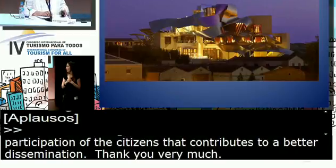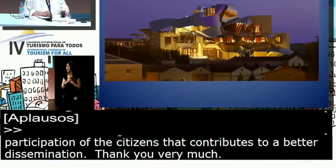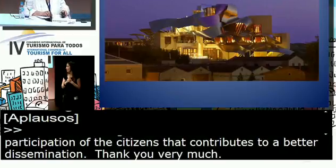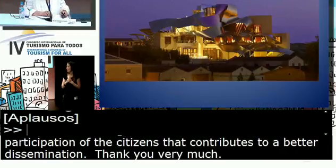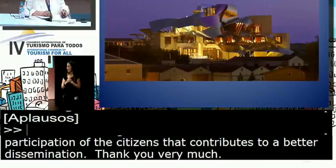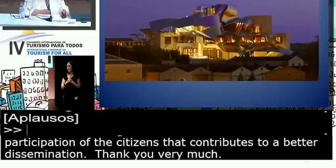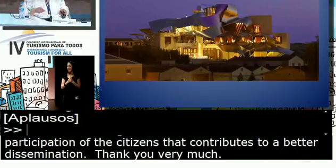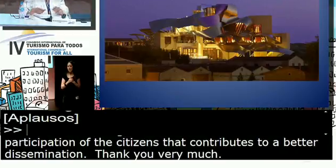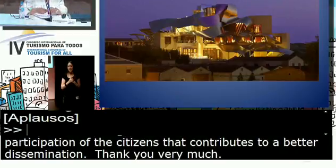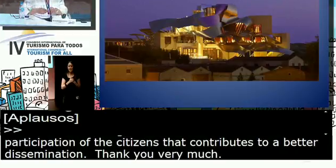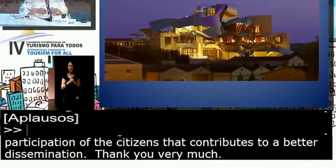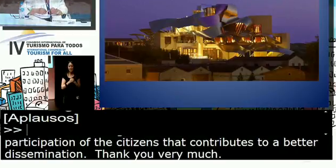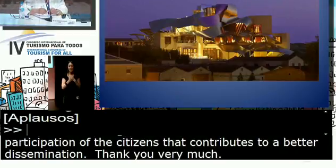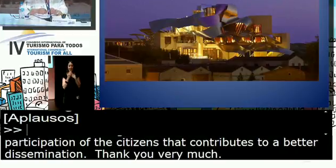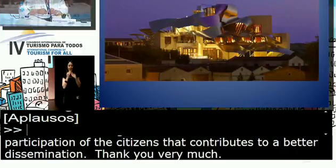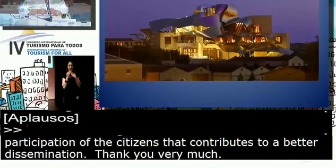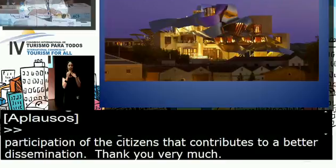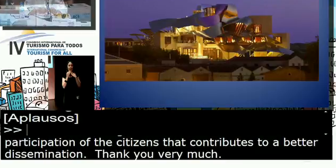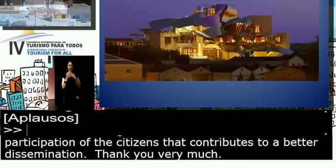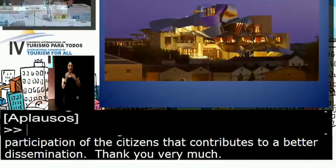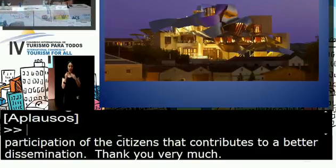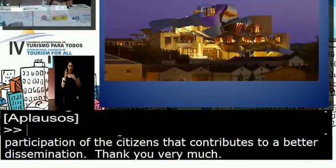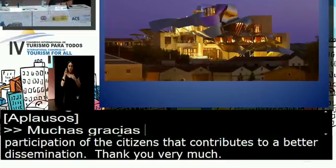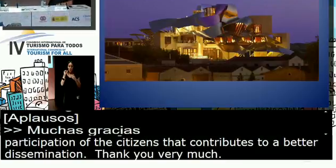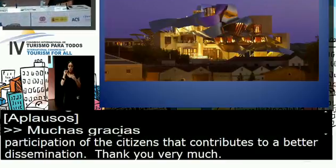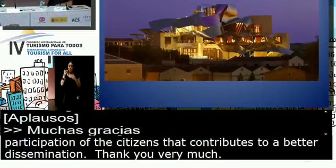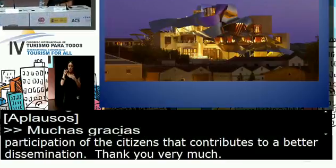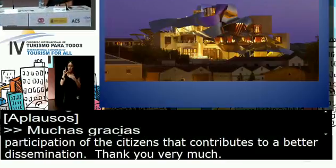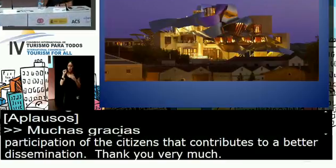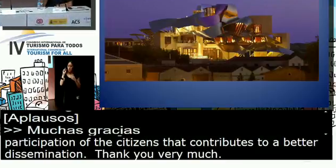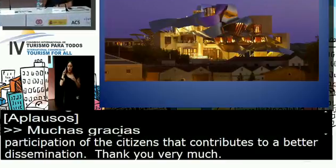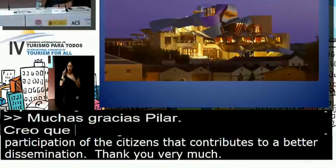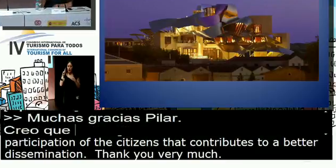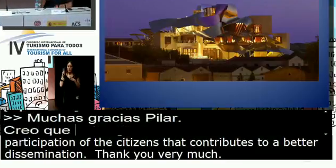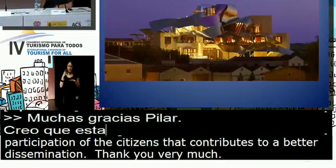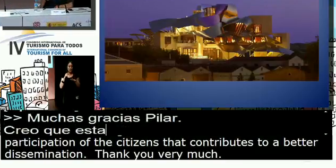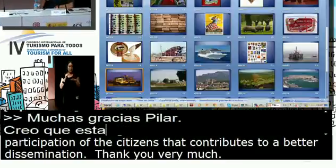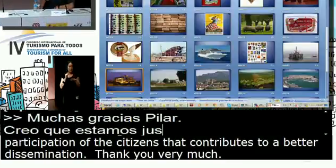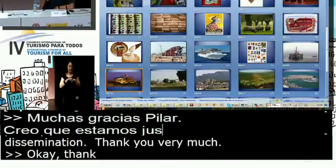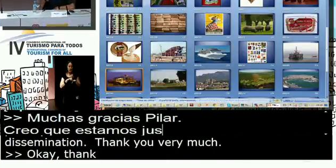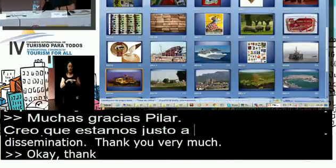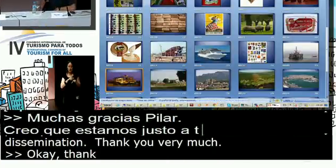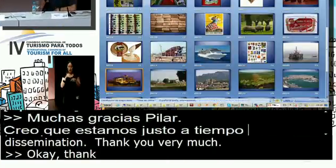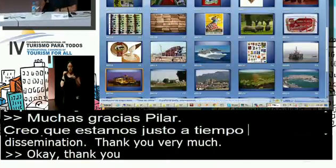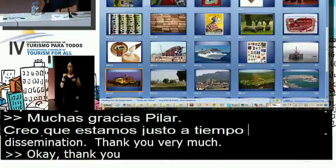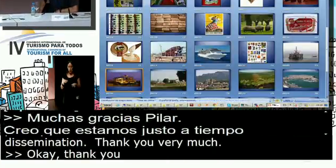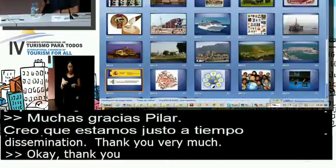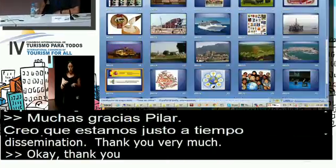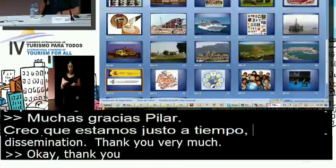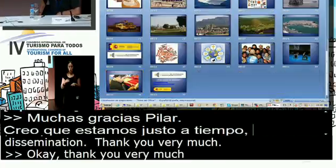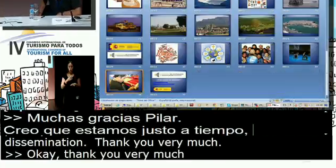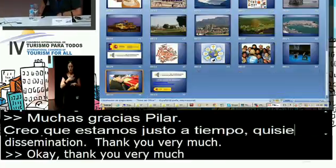Okay, thank you very much, Pilar. I think we will be on time. I would like to extend the thanks to all our 4